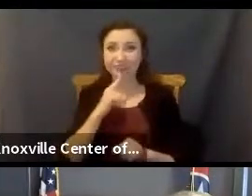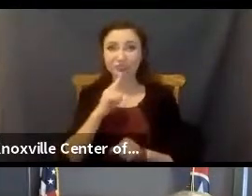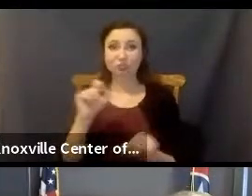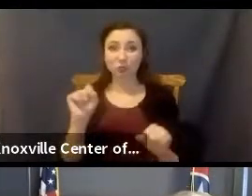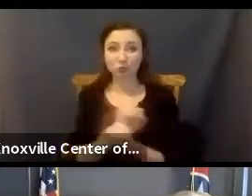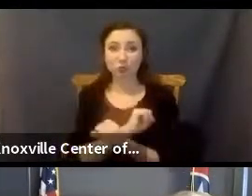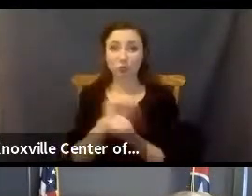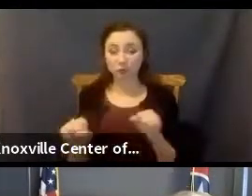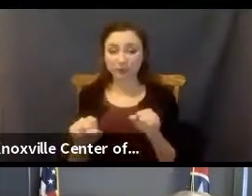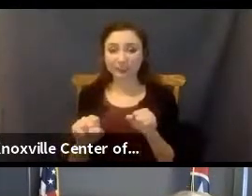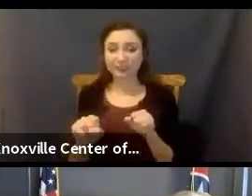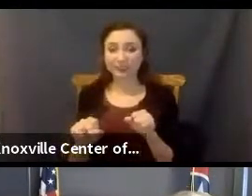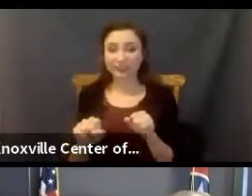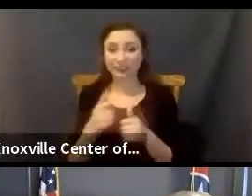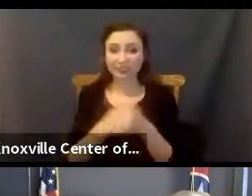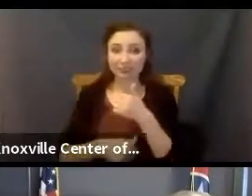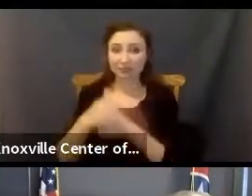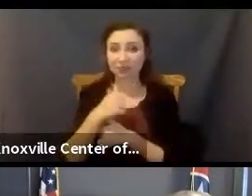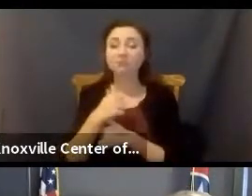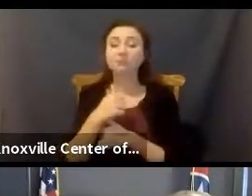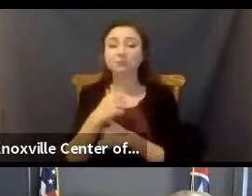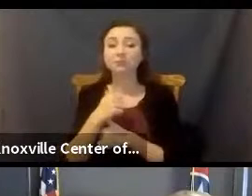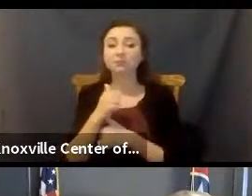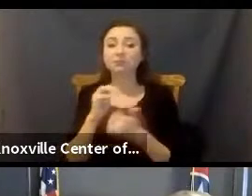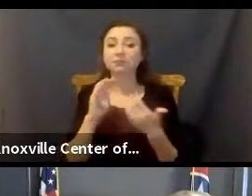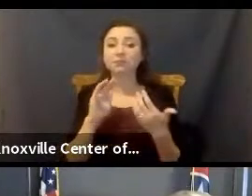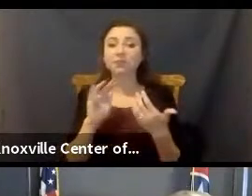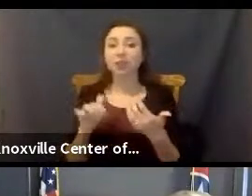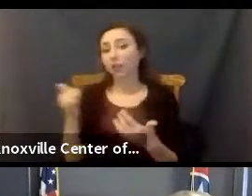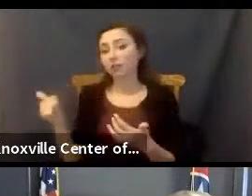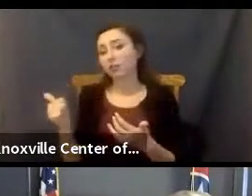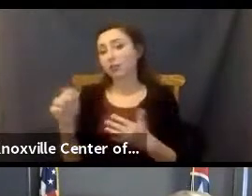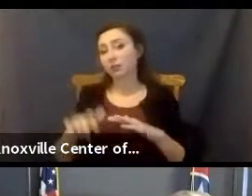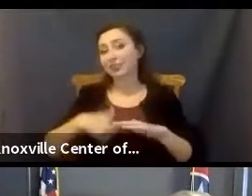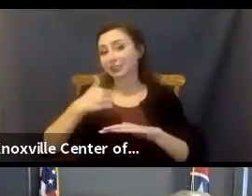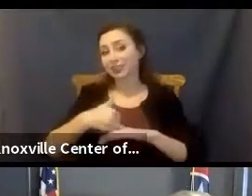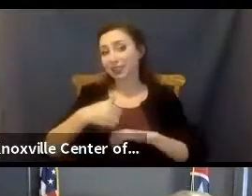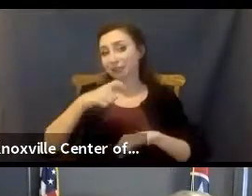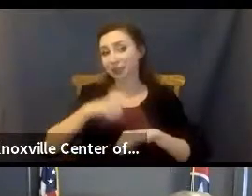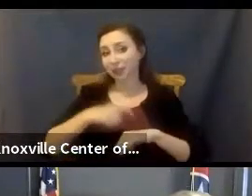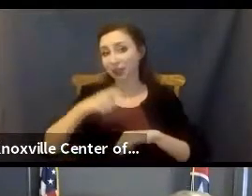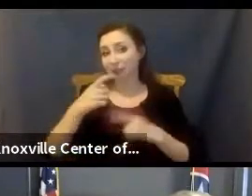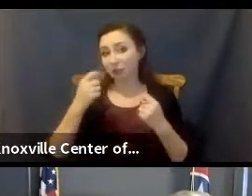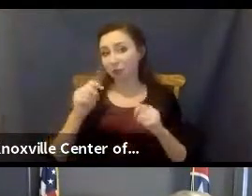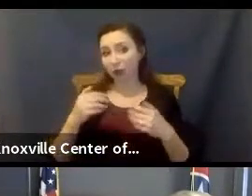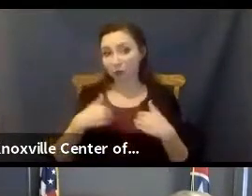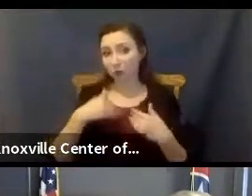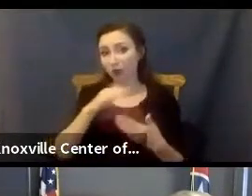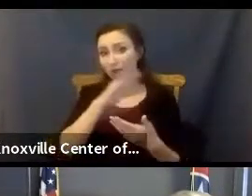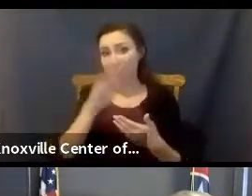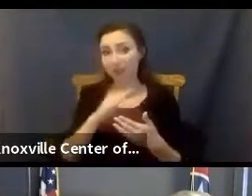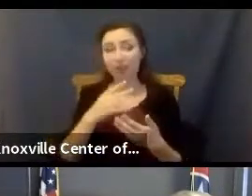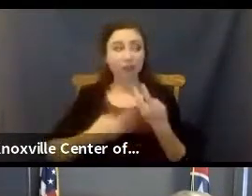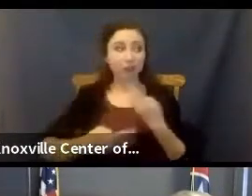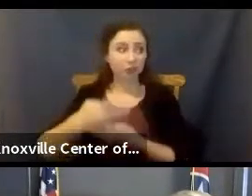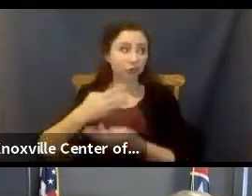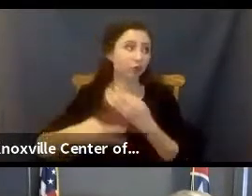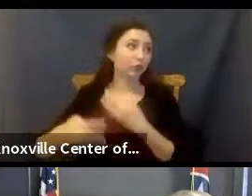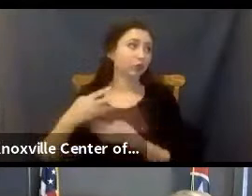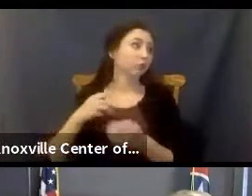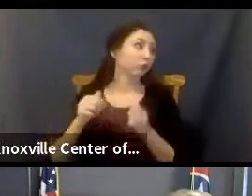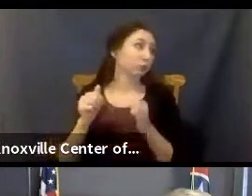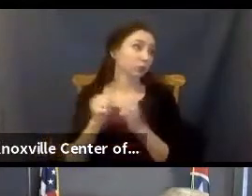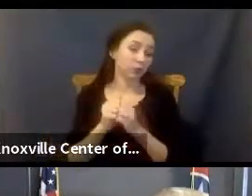distinct advantage is, other than we set a time and we try to have less interaction